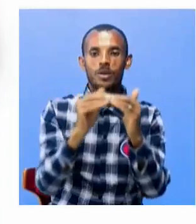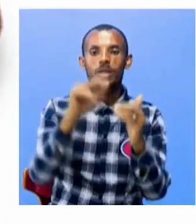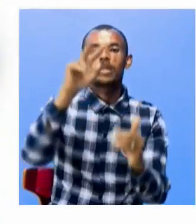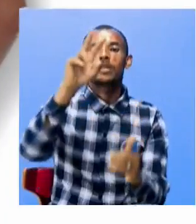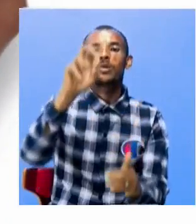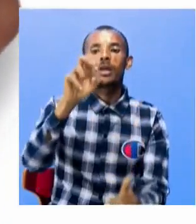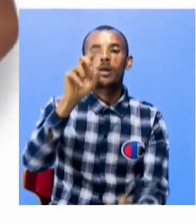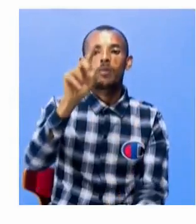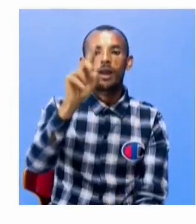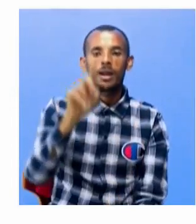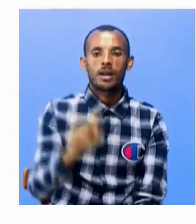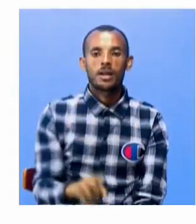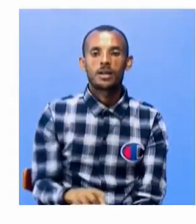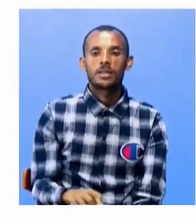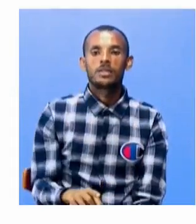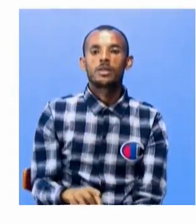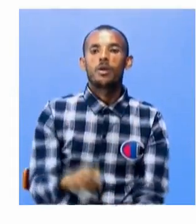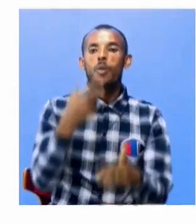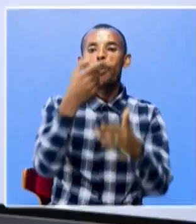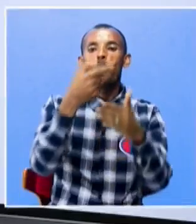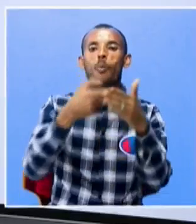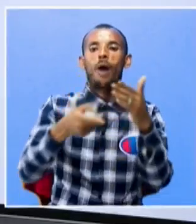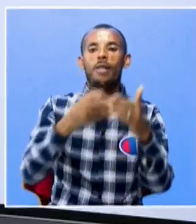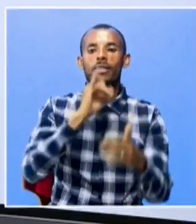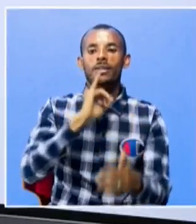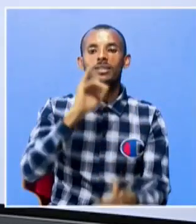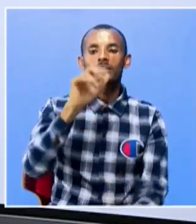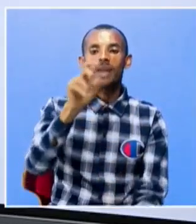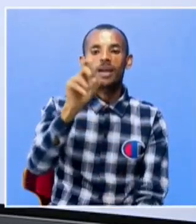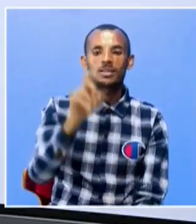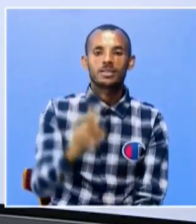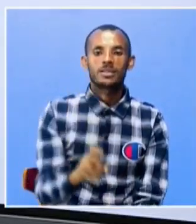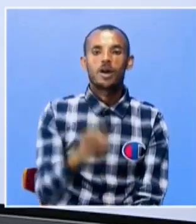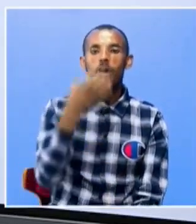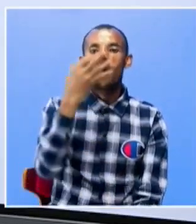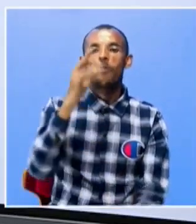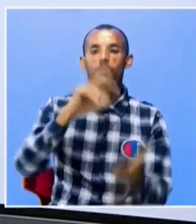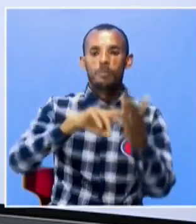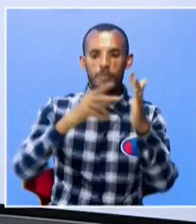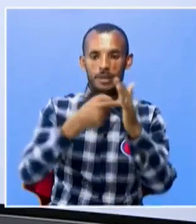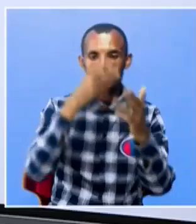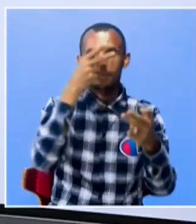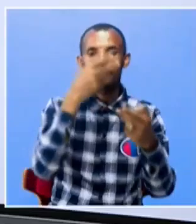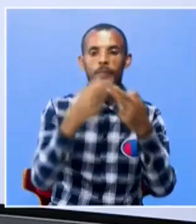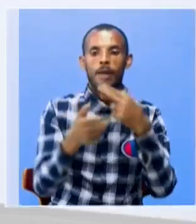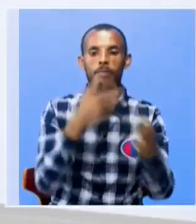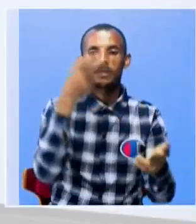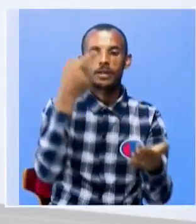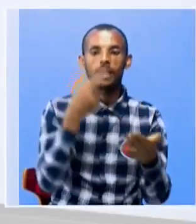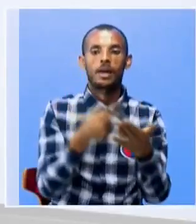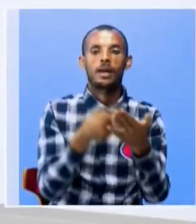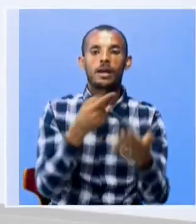21. So what is x? Of means times. Therefore here